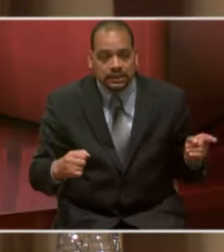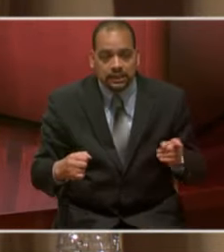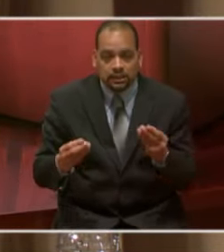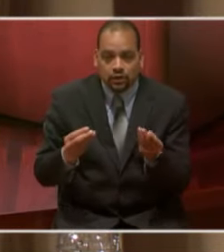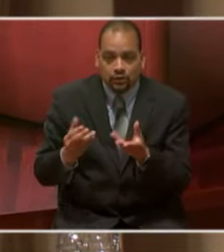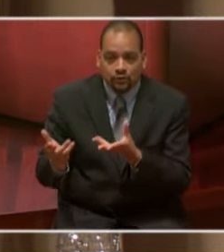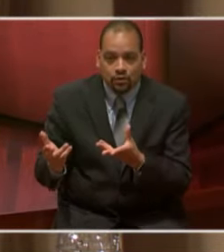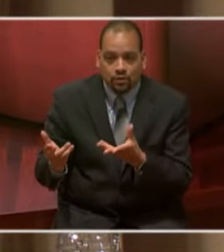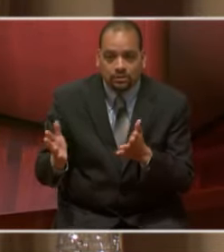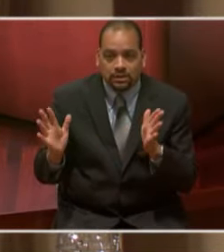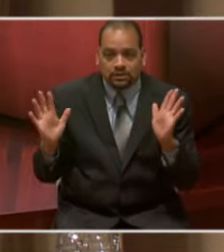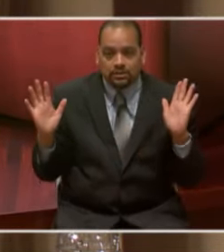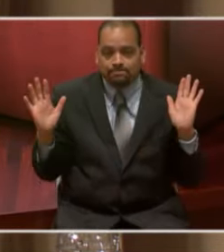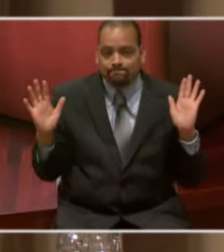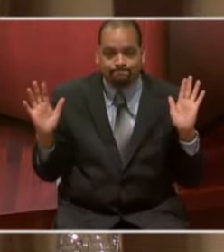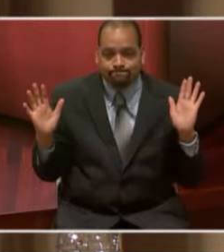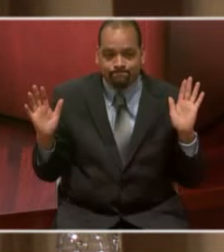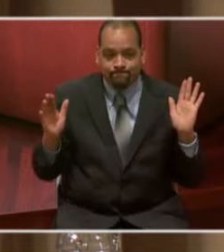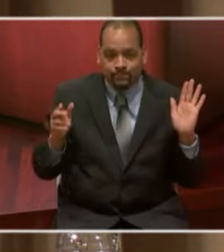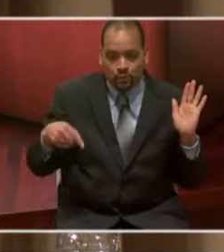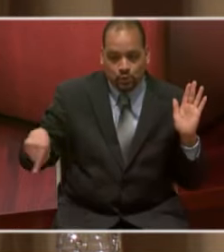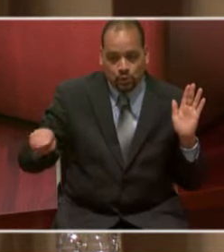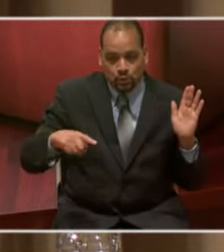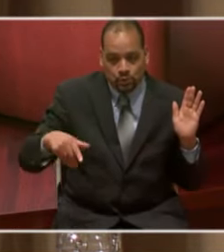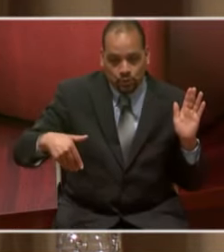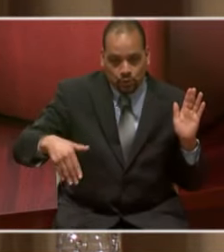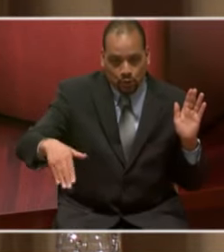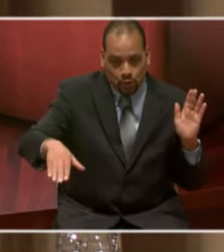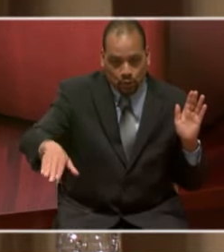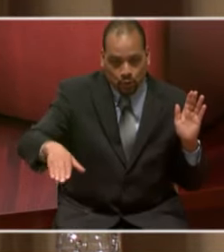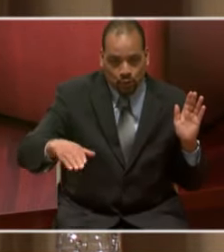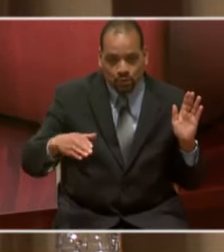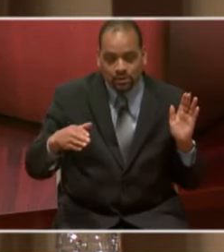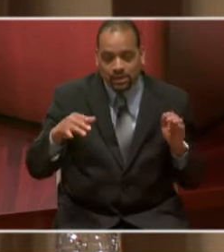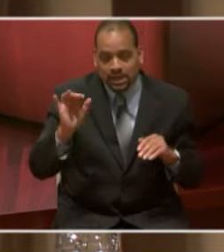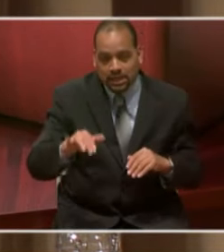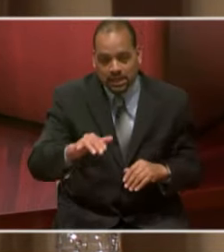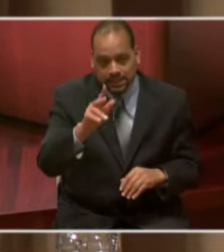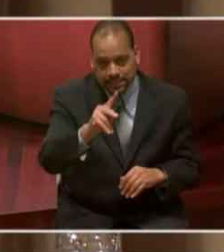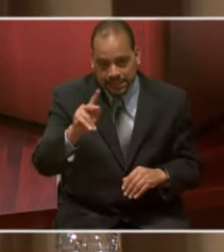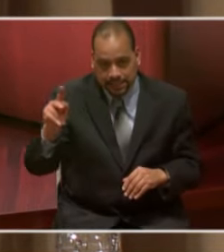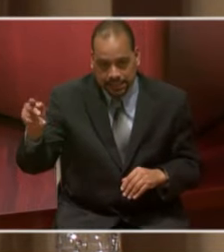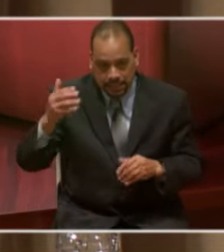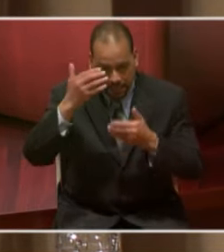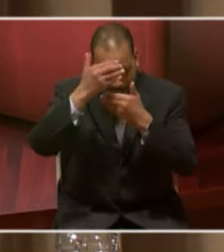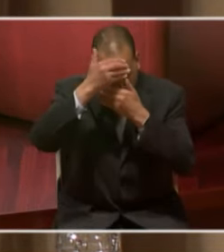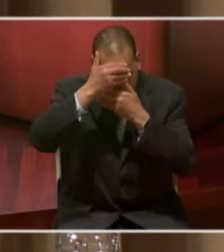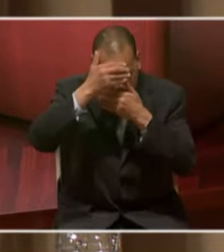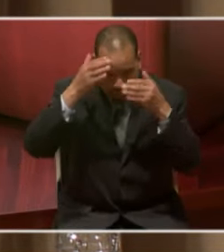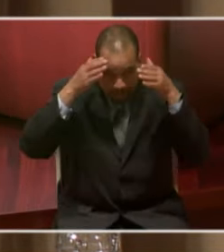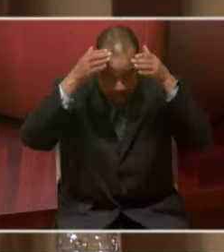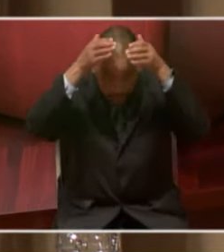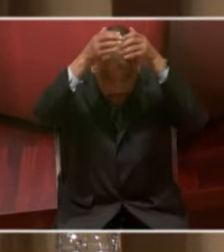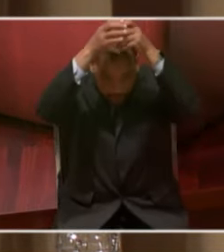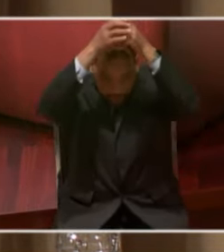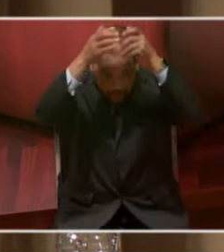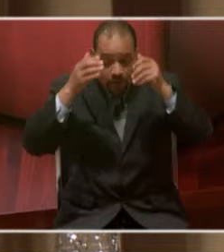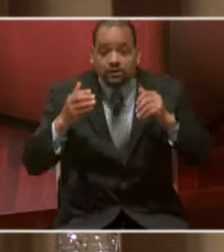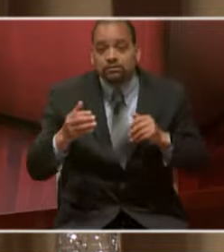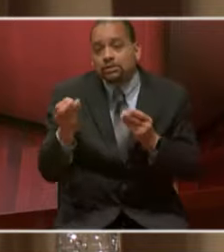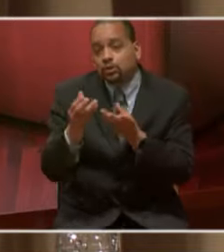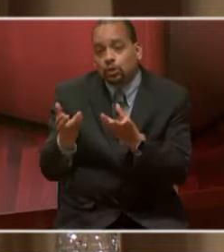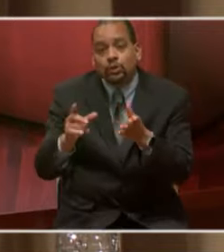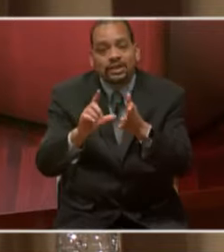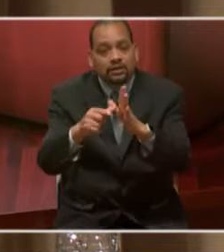train to continue the Freedom Ride. And we told her that we wanted to return